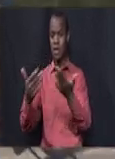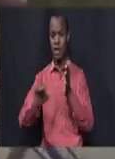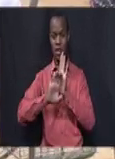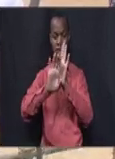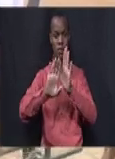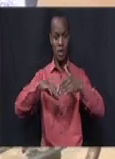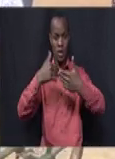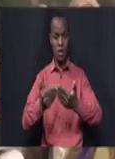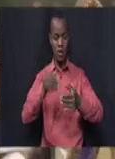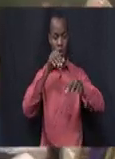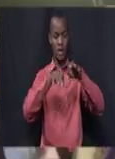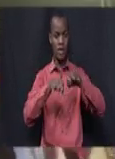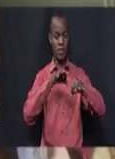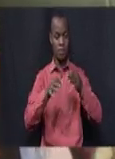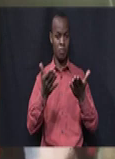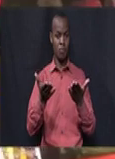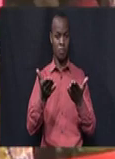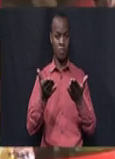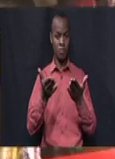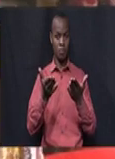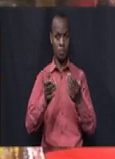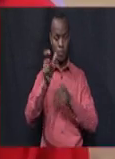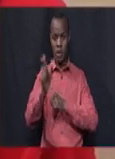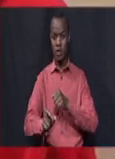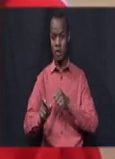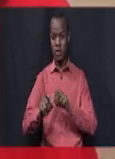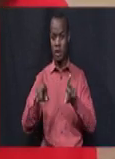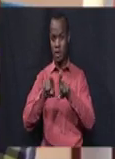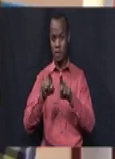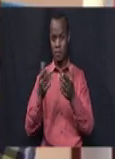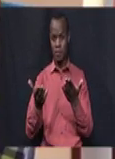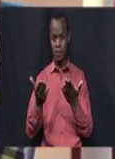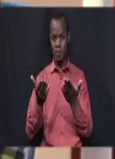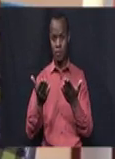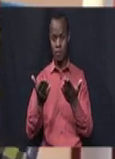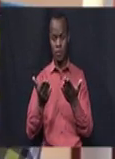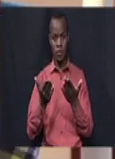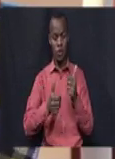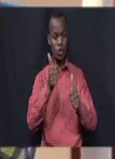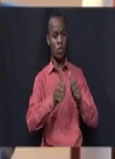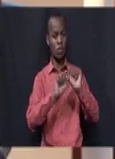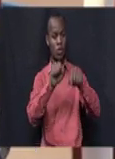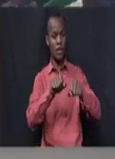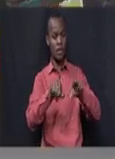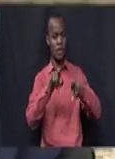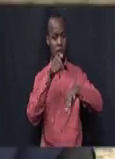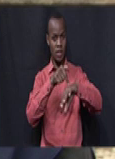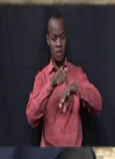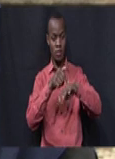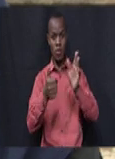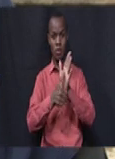way you describe a person, a short person, a tall person, a brown person, disability is going to be described like that with no